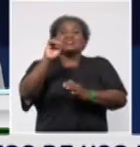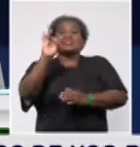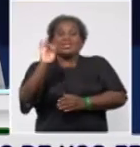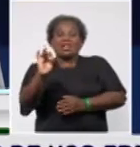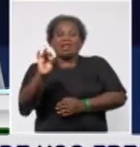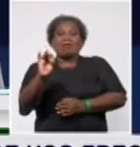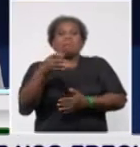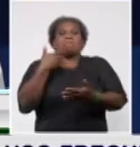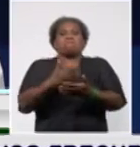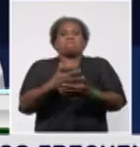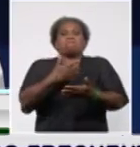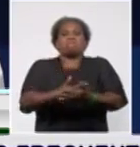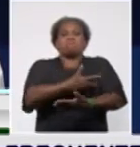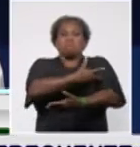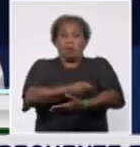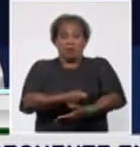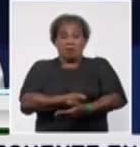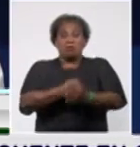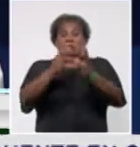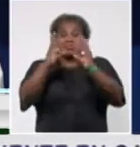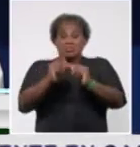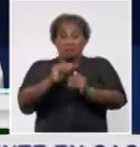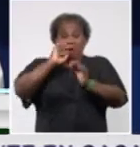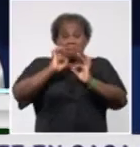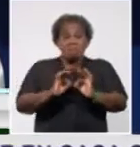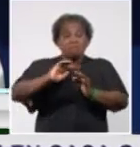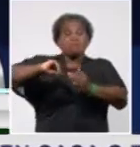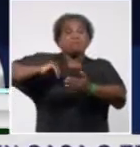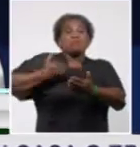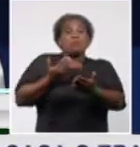have been trying to reach as cases have increased.